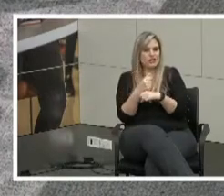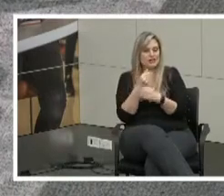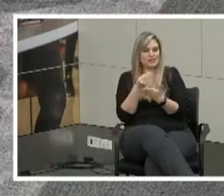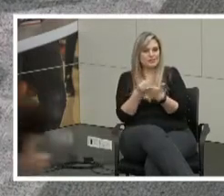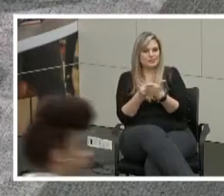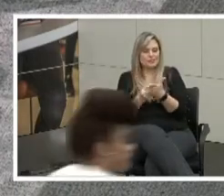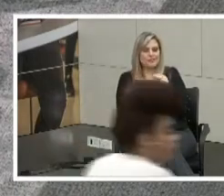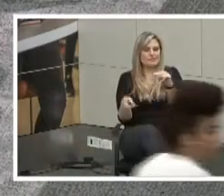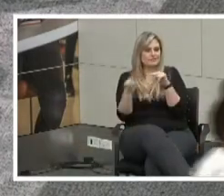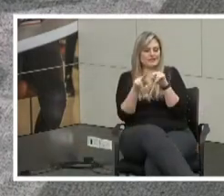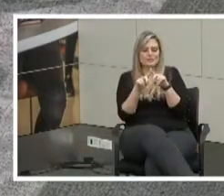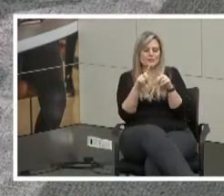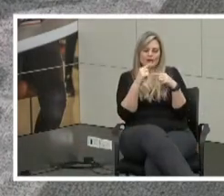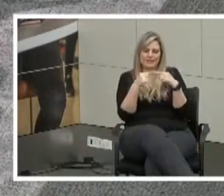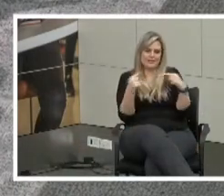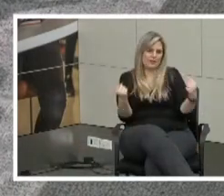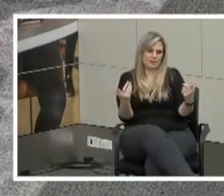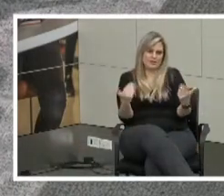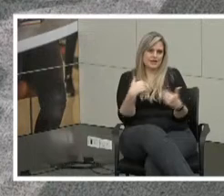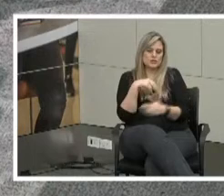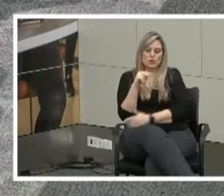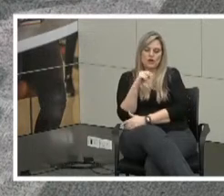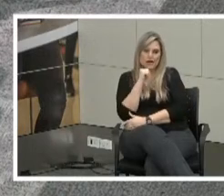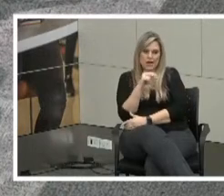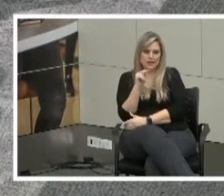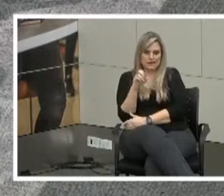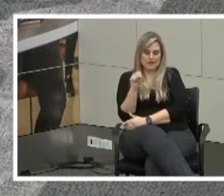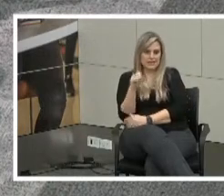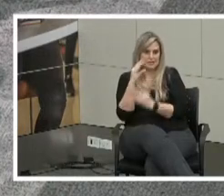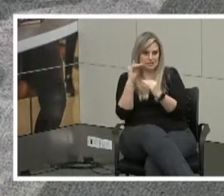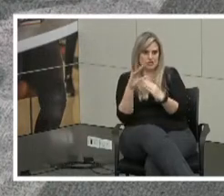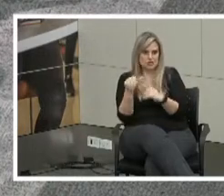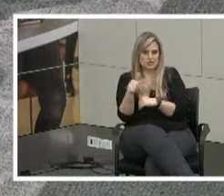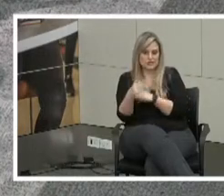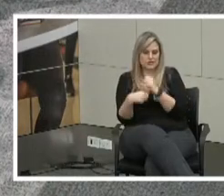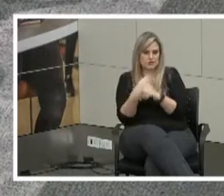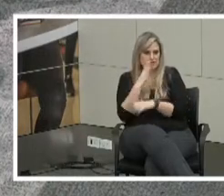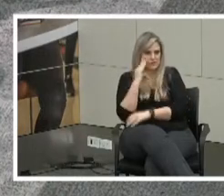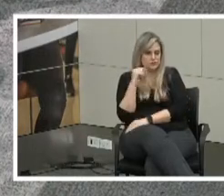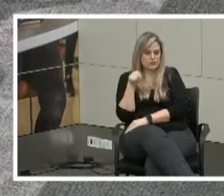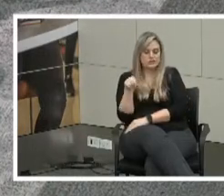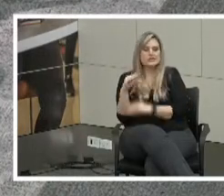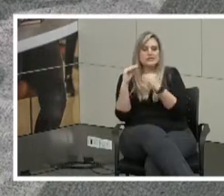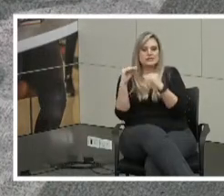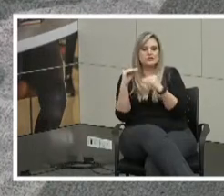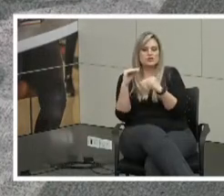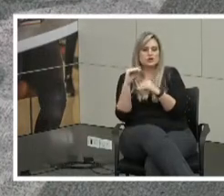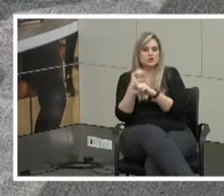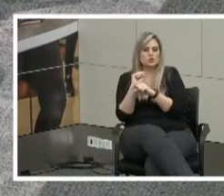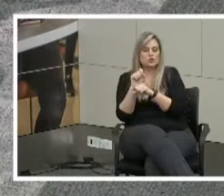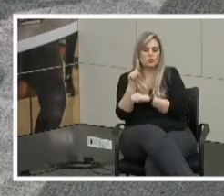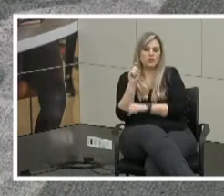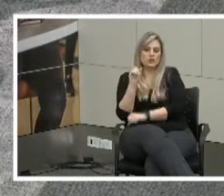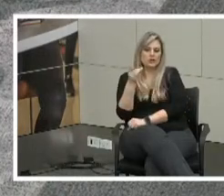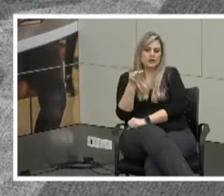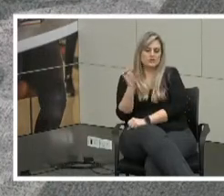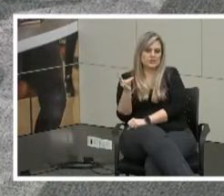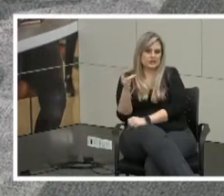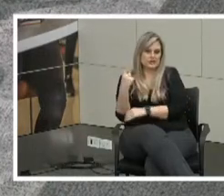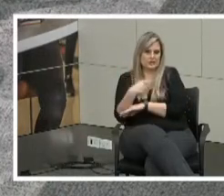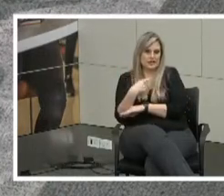opposite let's consider a non- NES teacher with 10 years of experience currently the teachers work 187 days earning